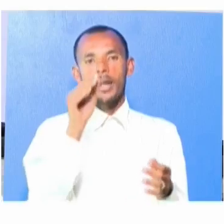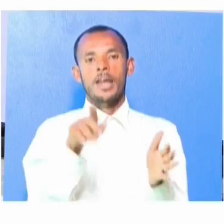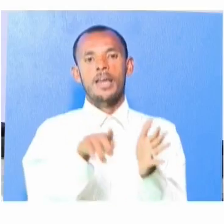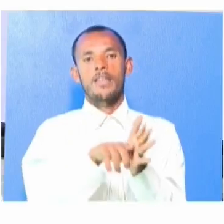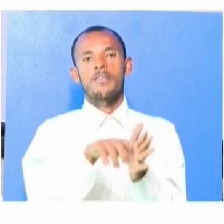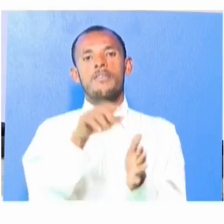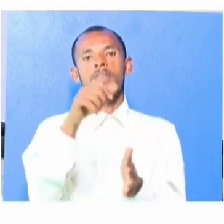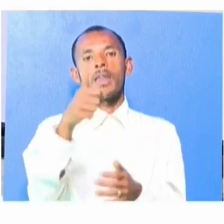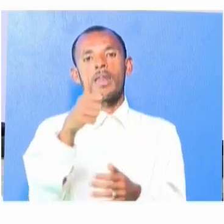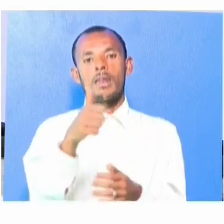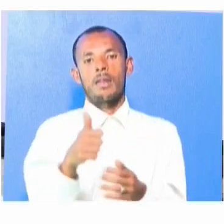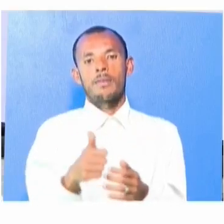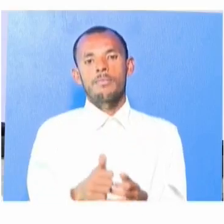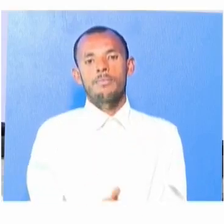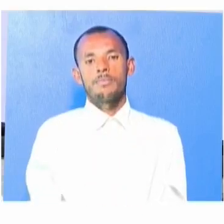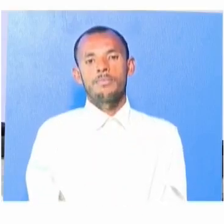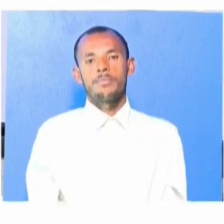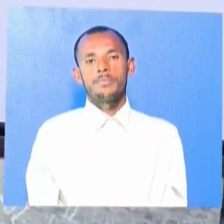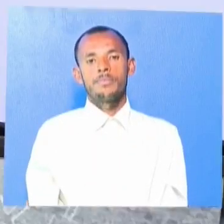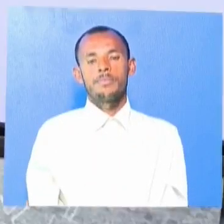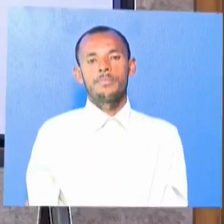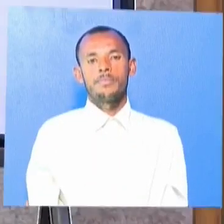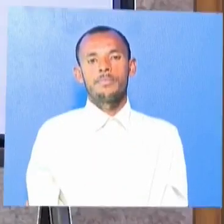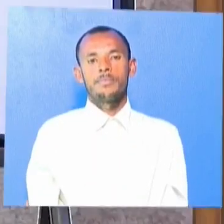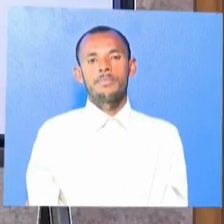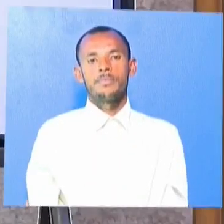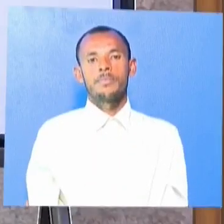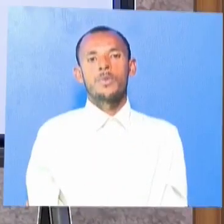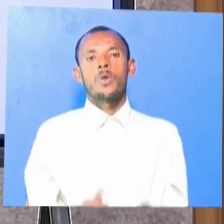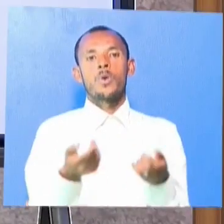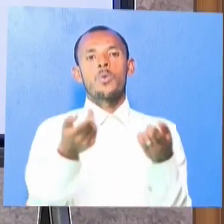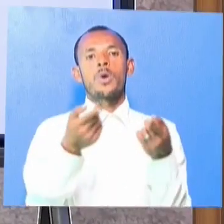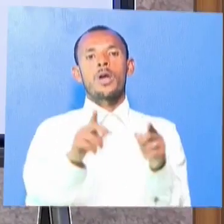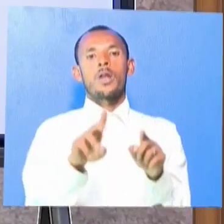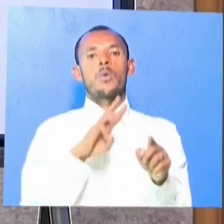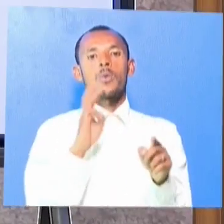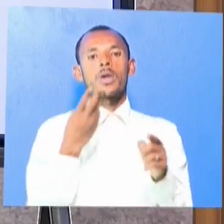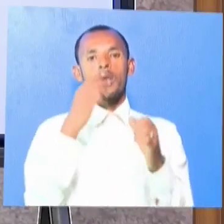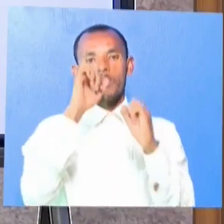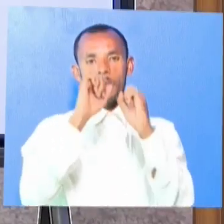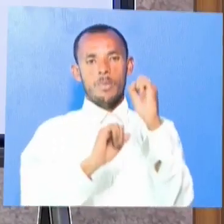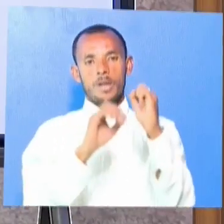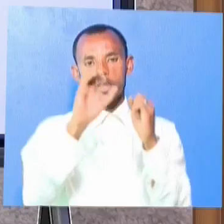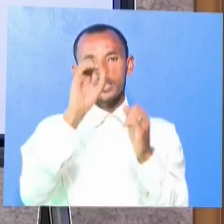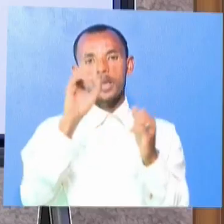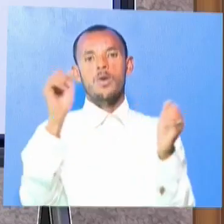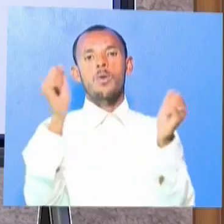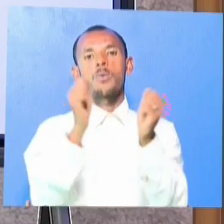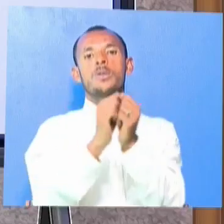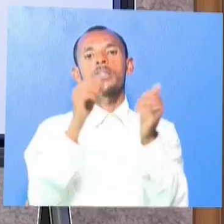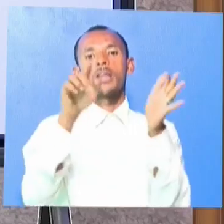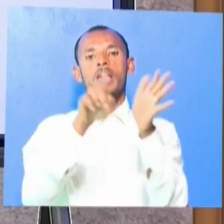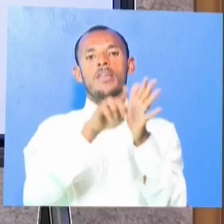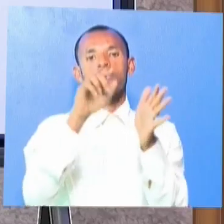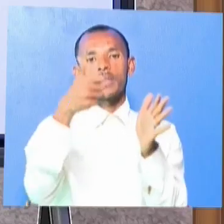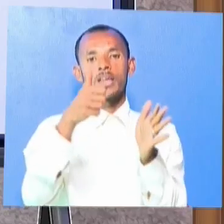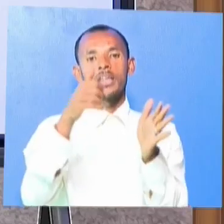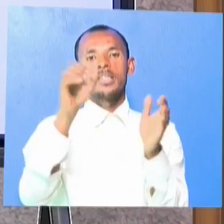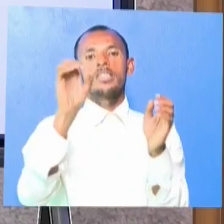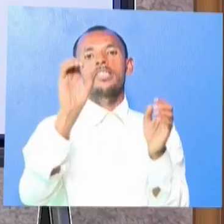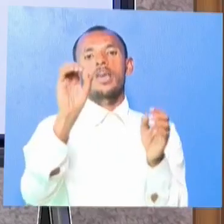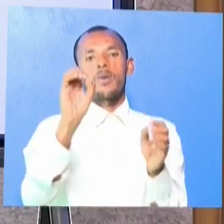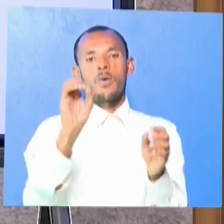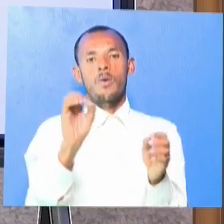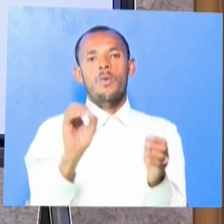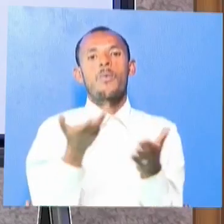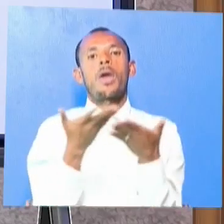location of -10 is here. When we compare 0 with -10, 0, where is the location